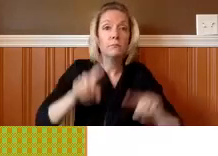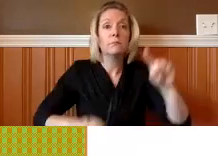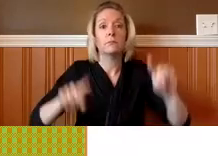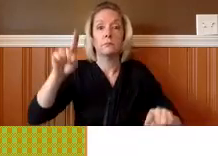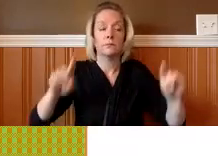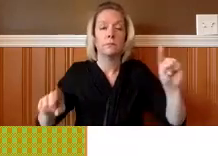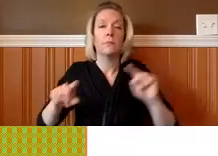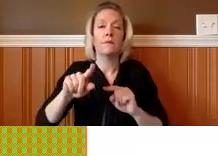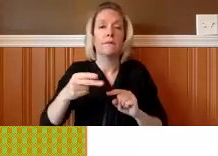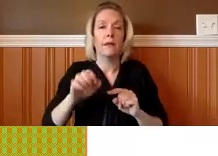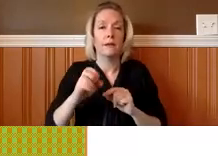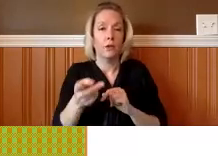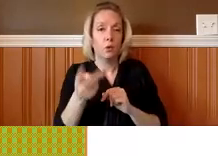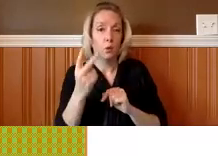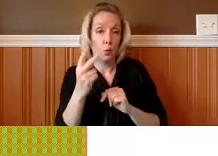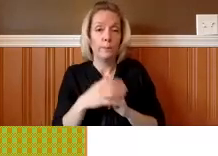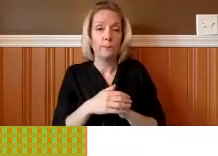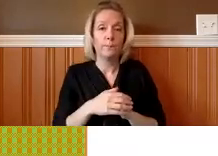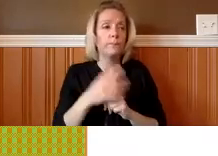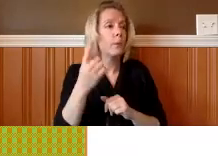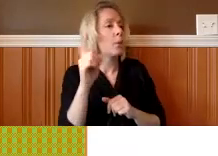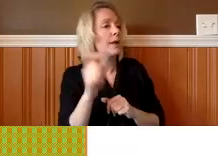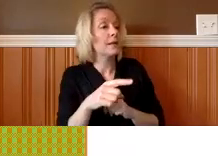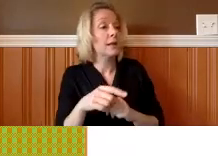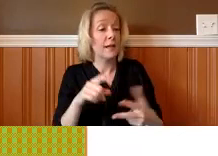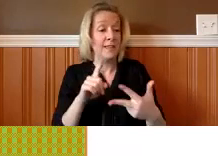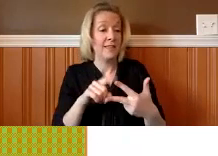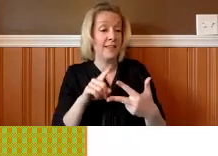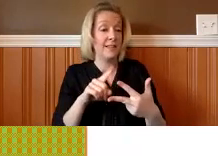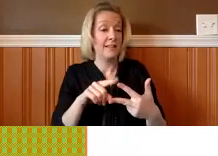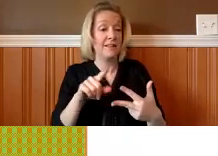Okay. Do all materials in phase 2 still need to be 3D?